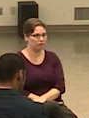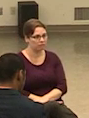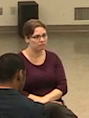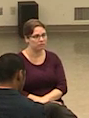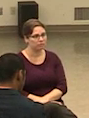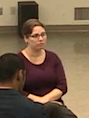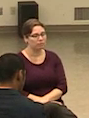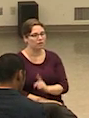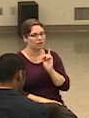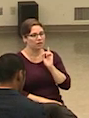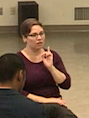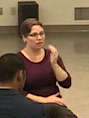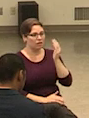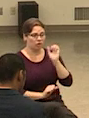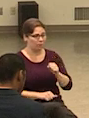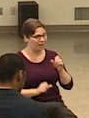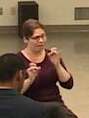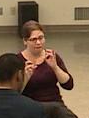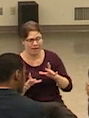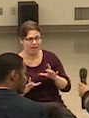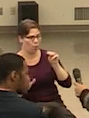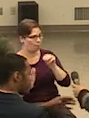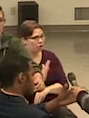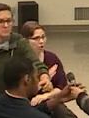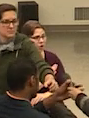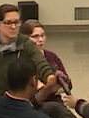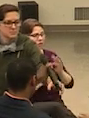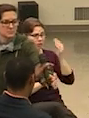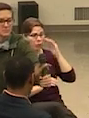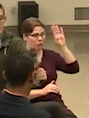this hate, this murder, you know, Trump.